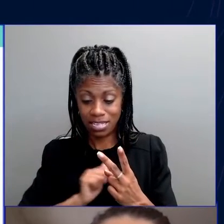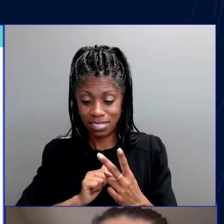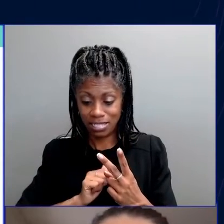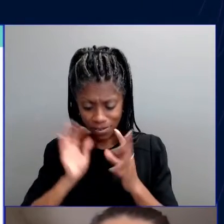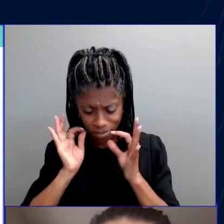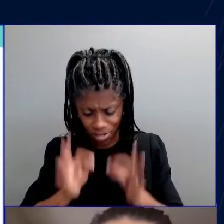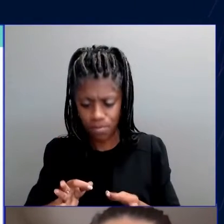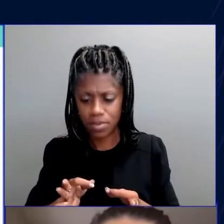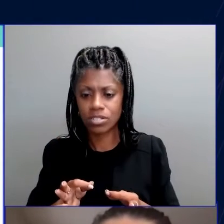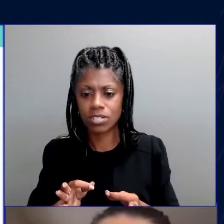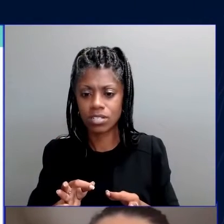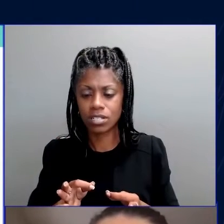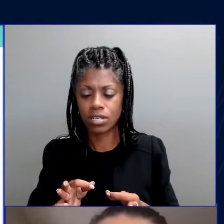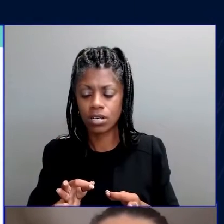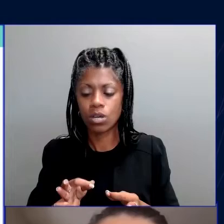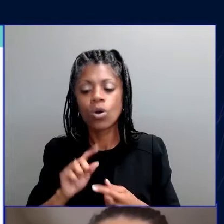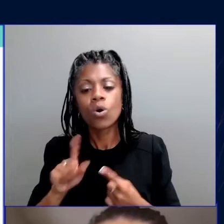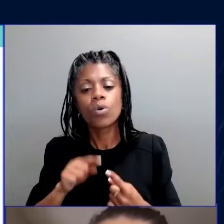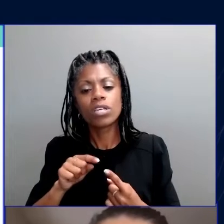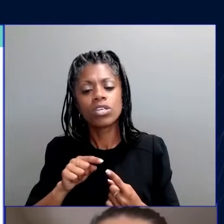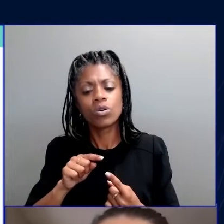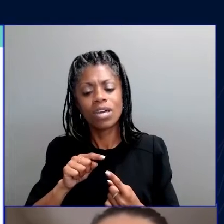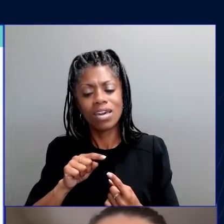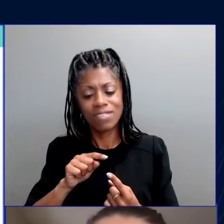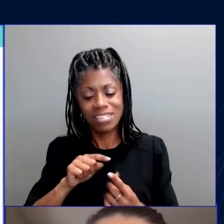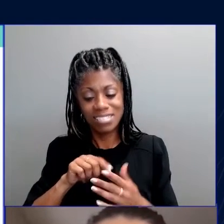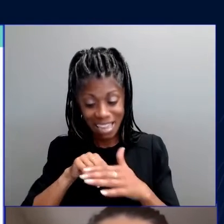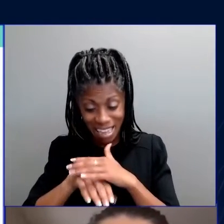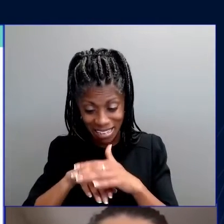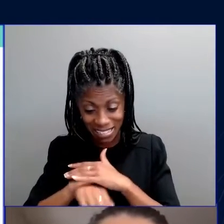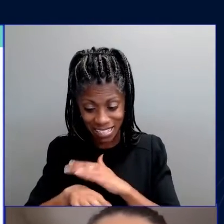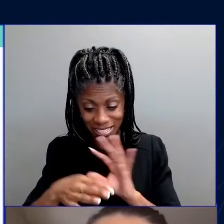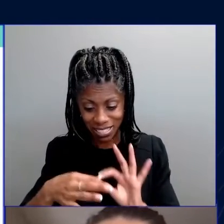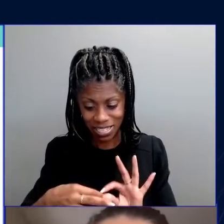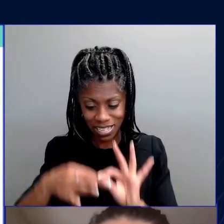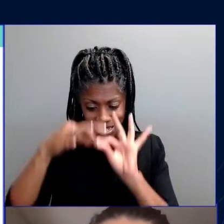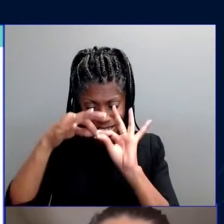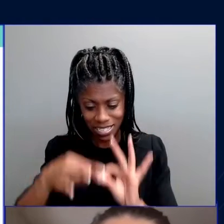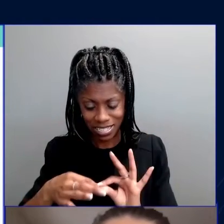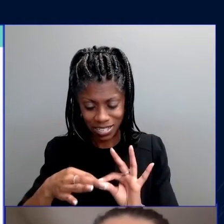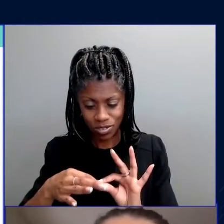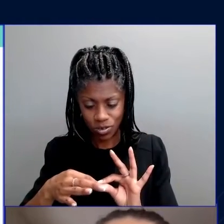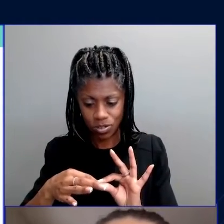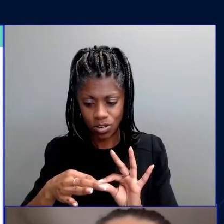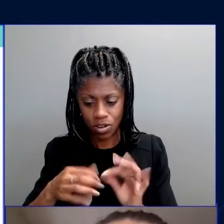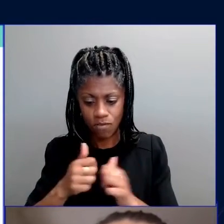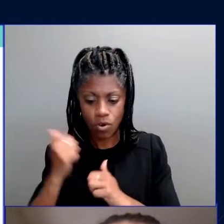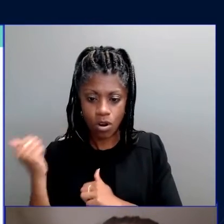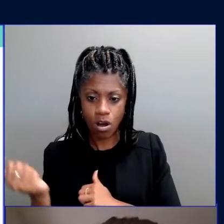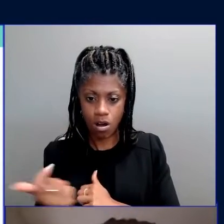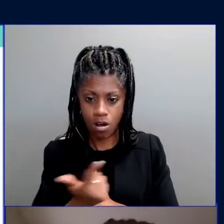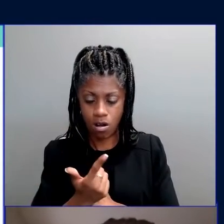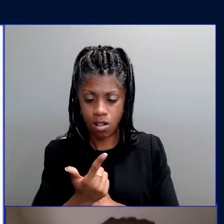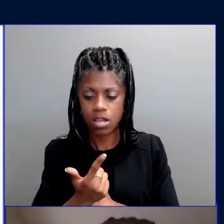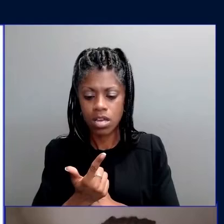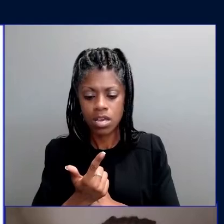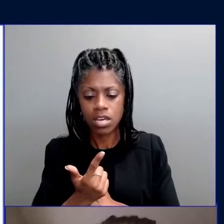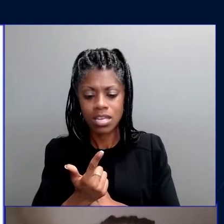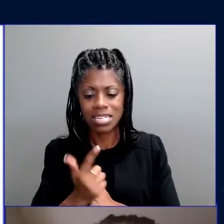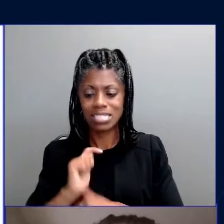you center access, you improve the conditions of your organization's work culture and environment for everyone.